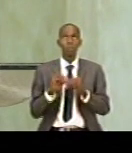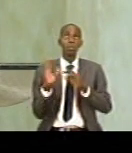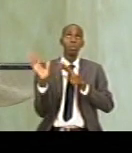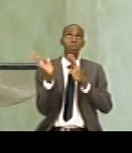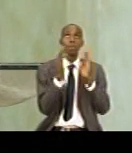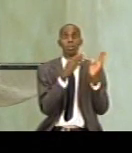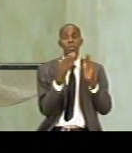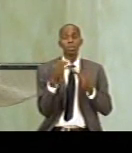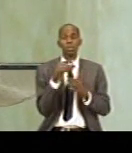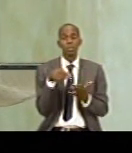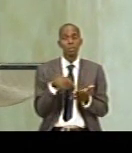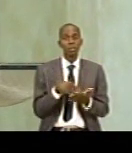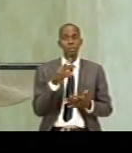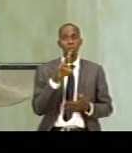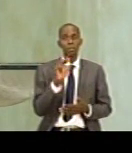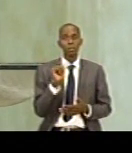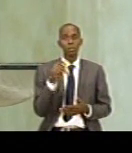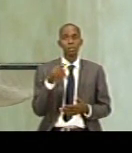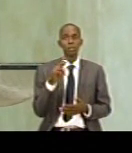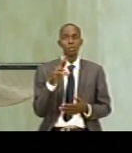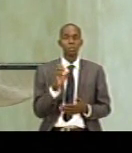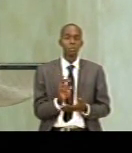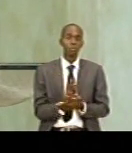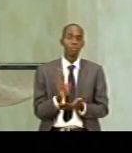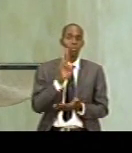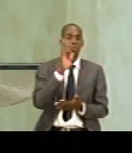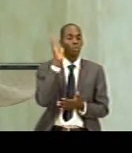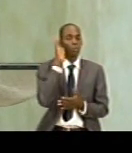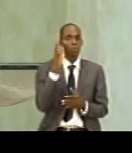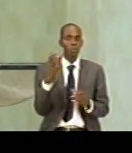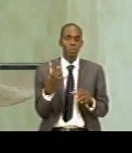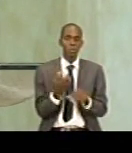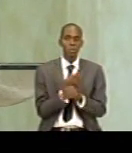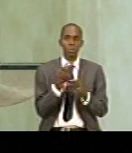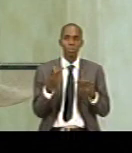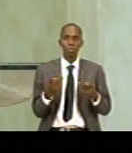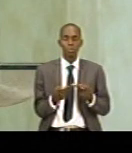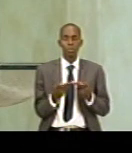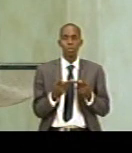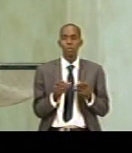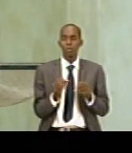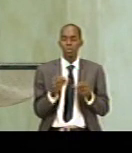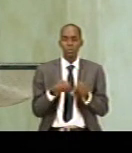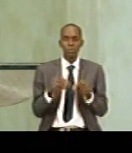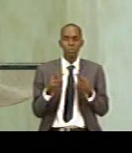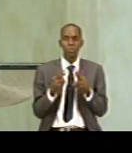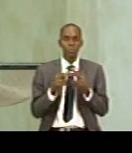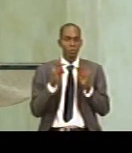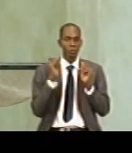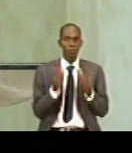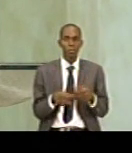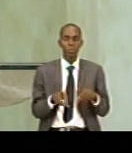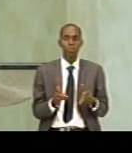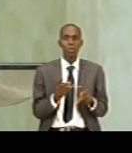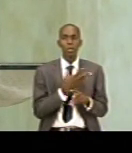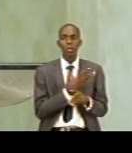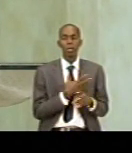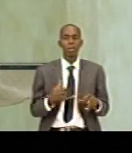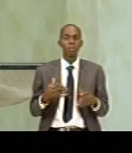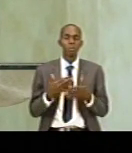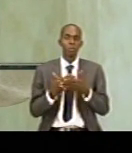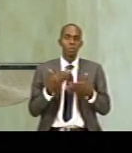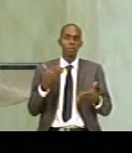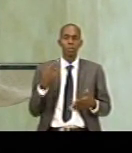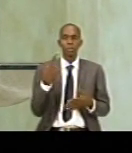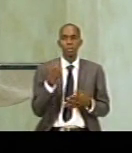will take place in the twinkling of an eye before the great tribulation. You see